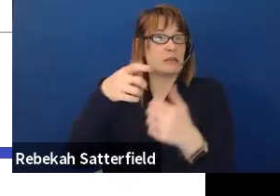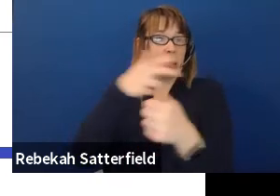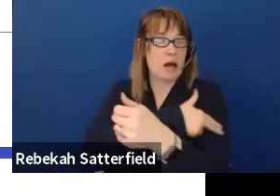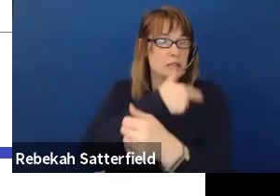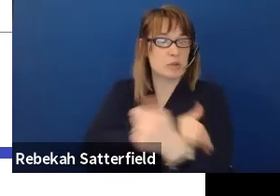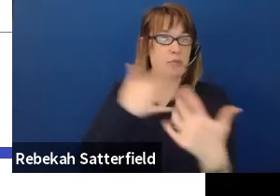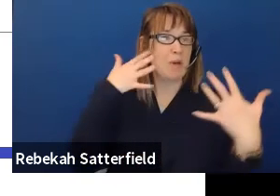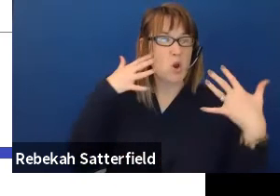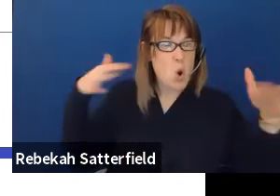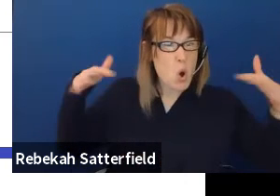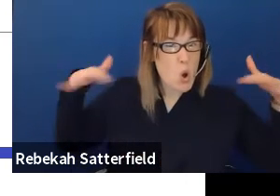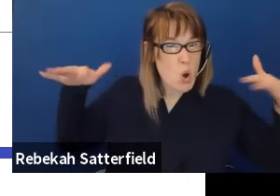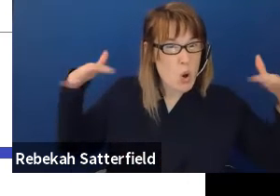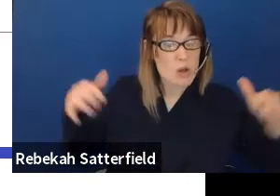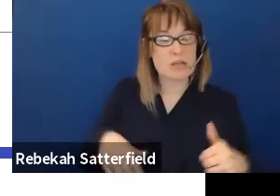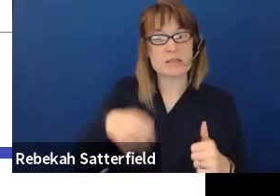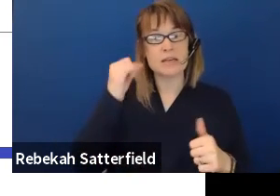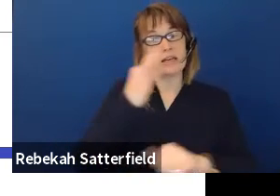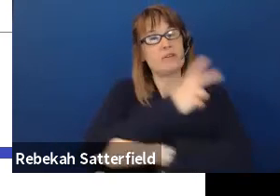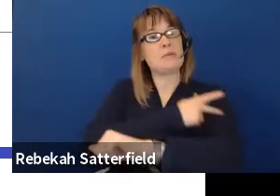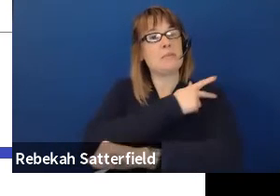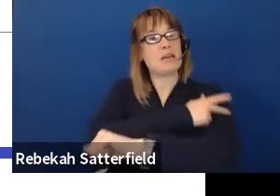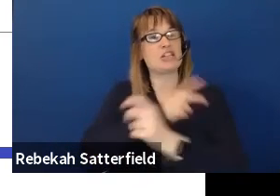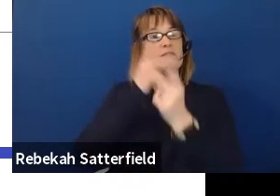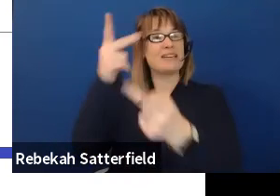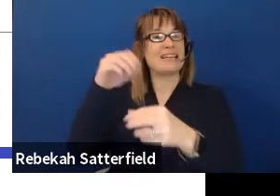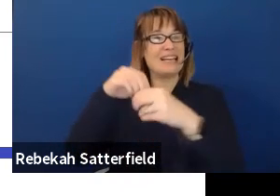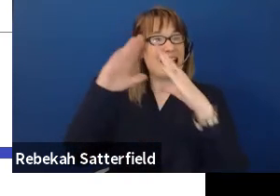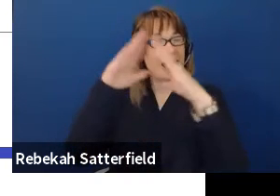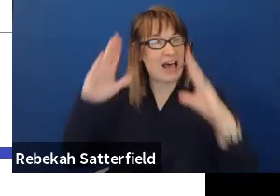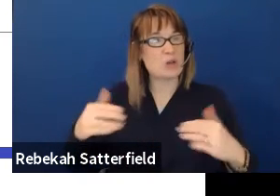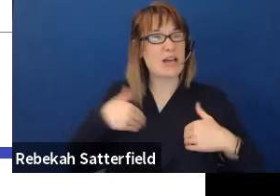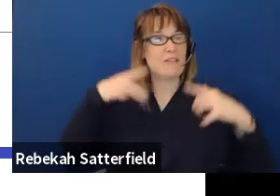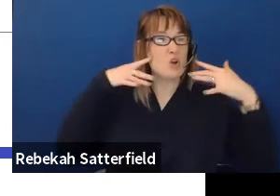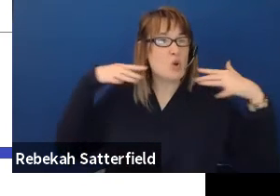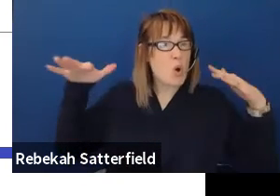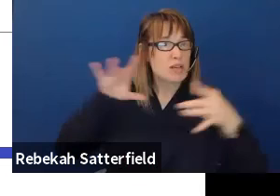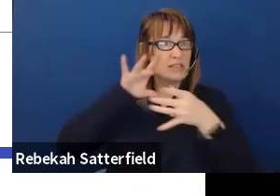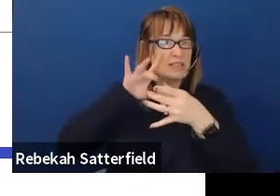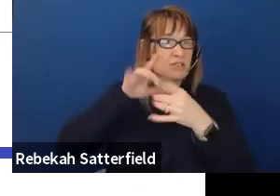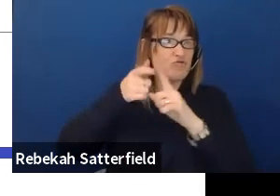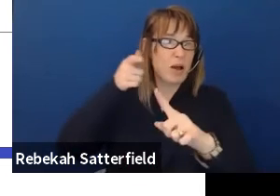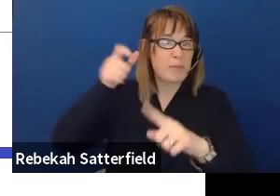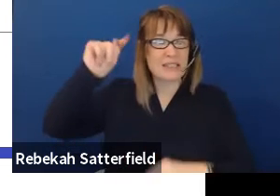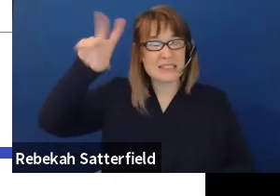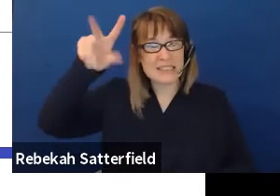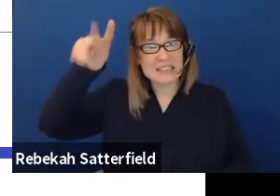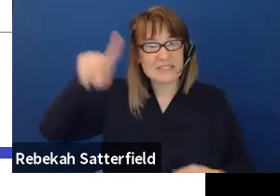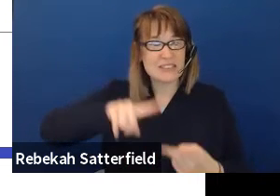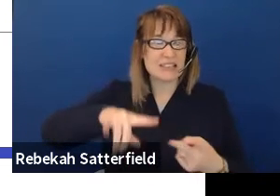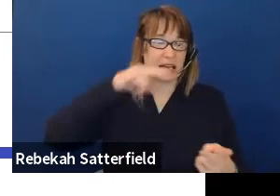machines. If the patient, you're visiting them at home, there's going to be noise from children, TV,